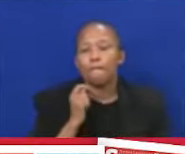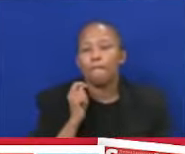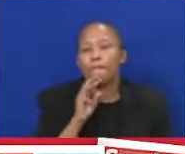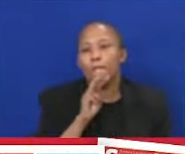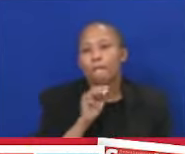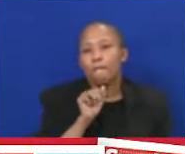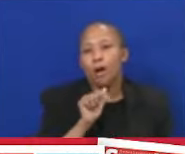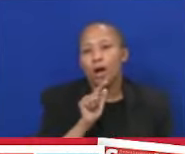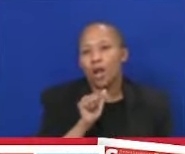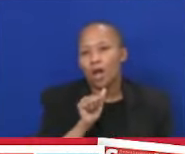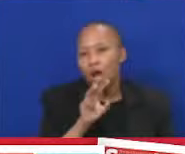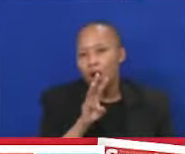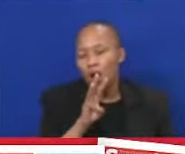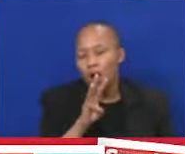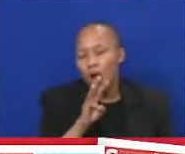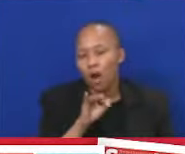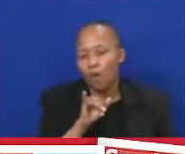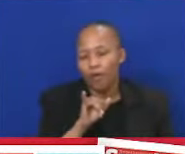Mutupanyama,